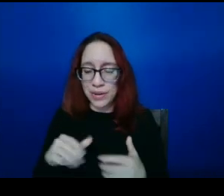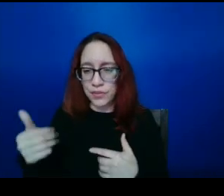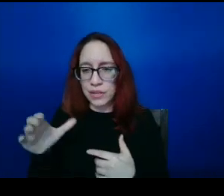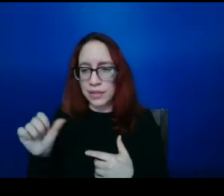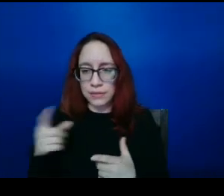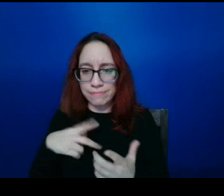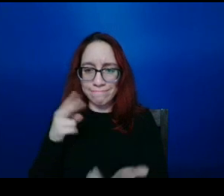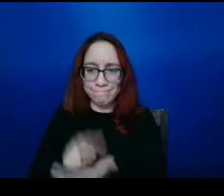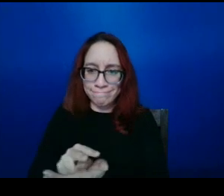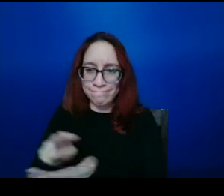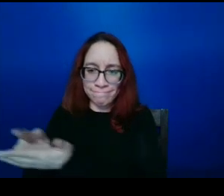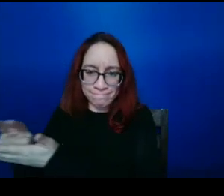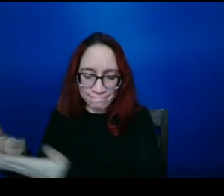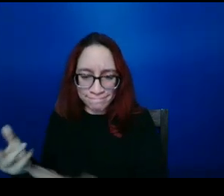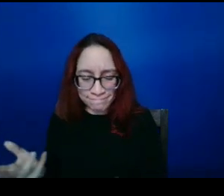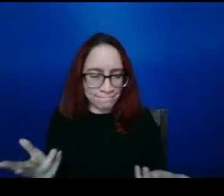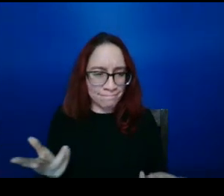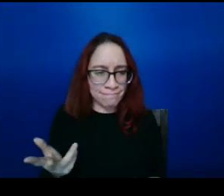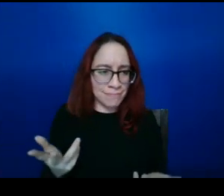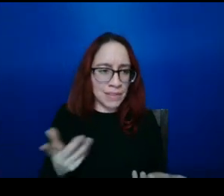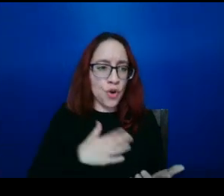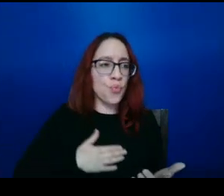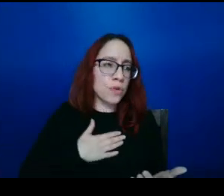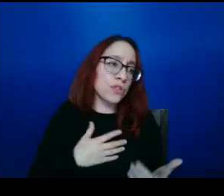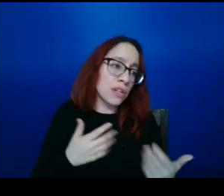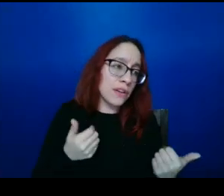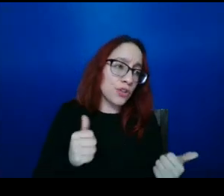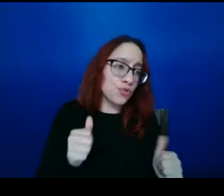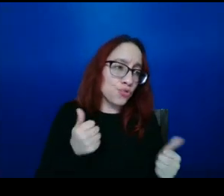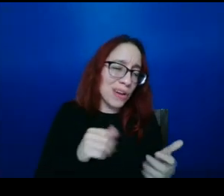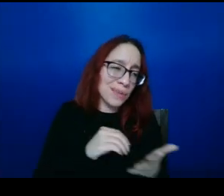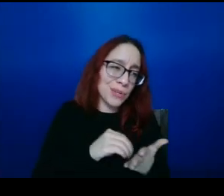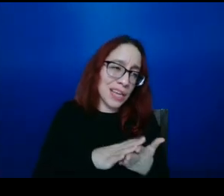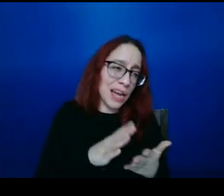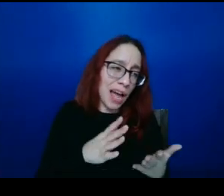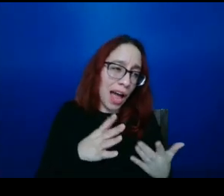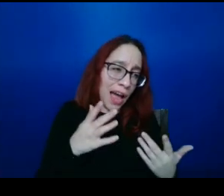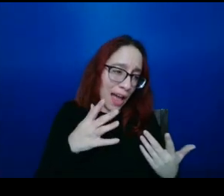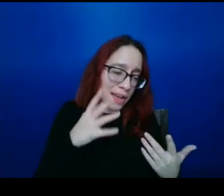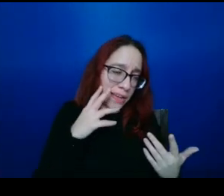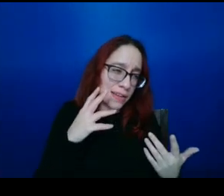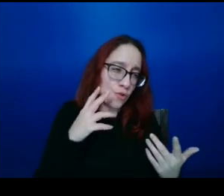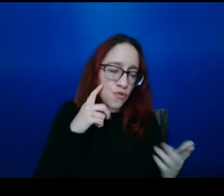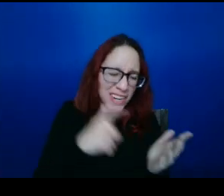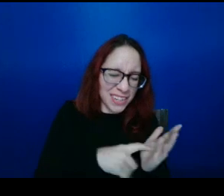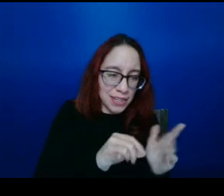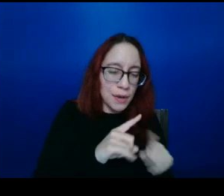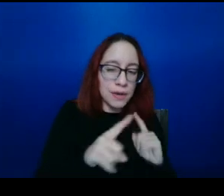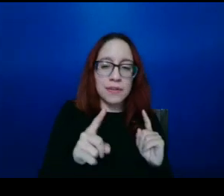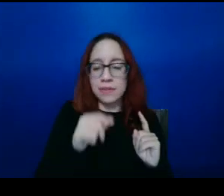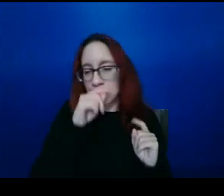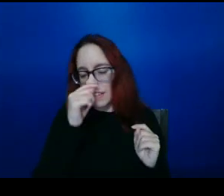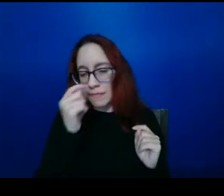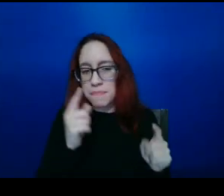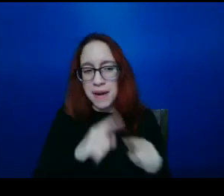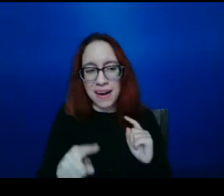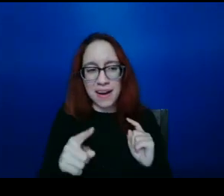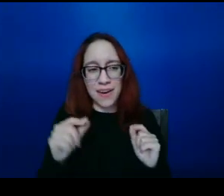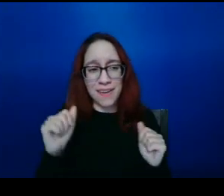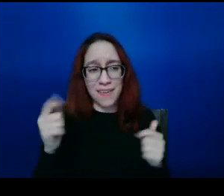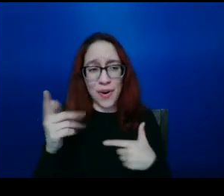we lost, I appreciate the effort to get it down, honest I do. The ship has sailed. We got all